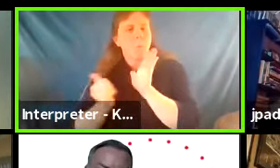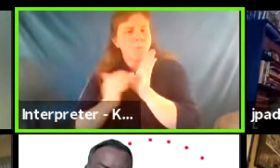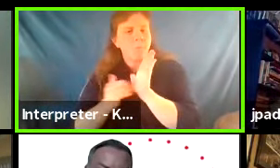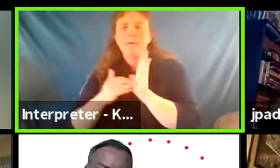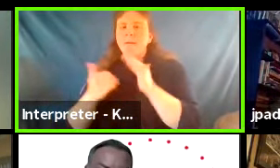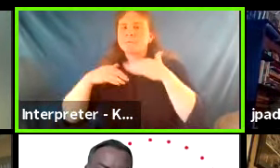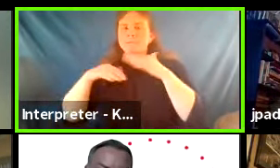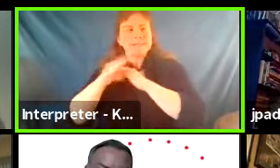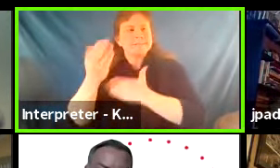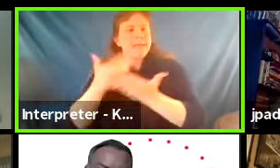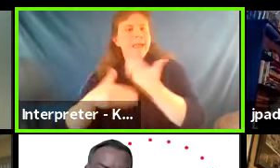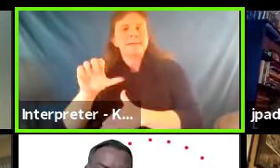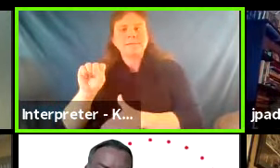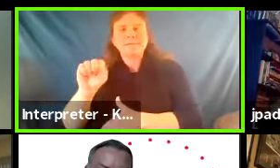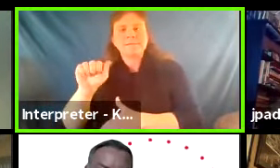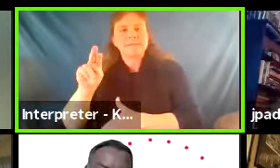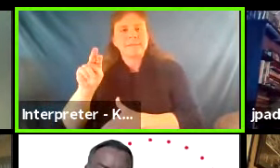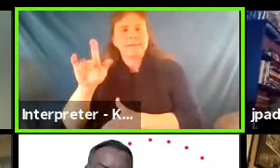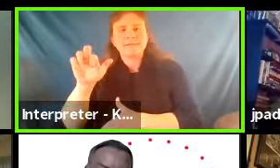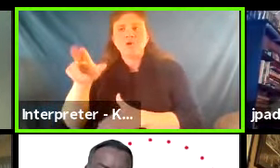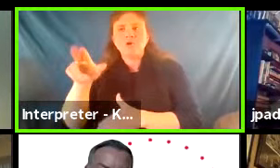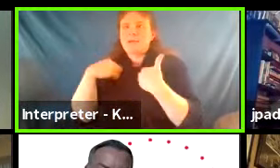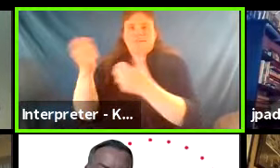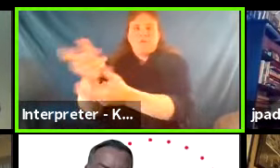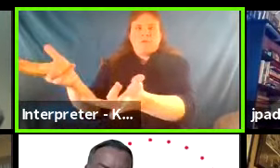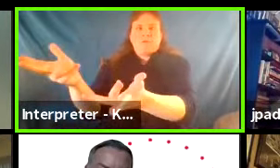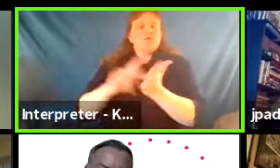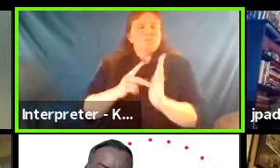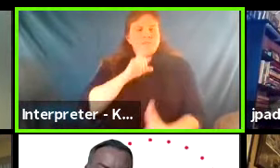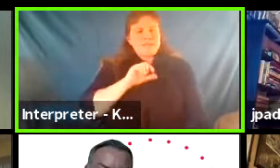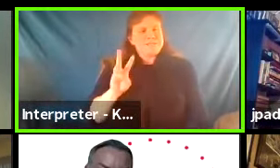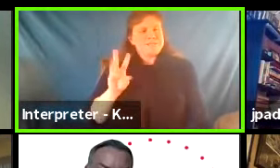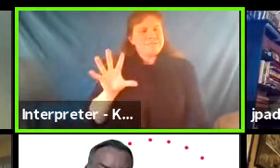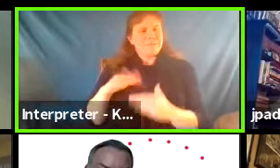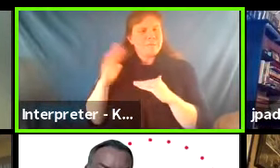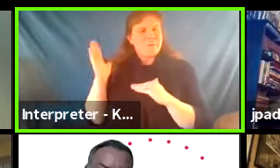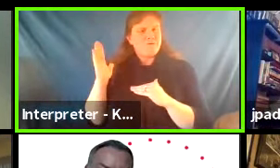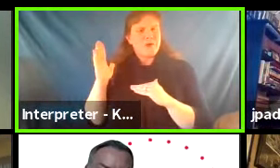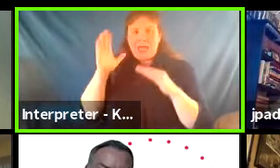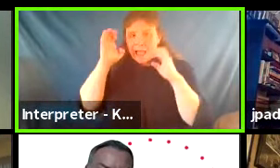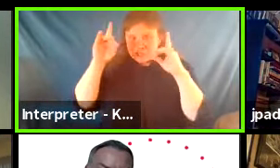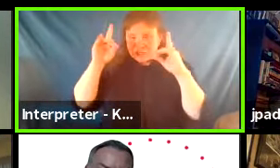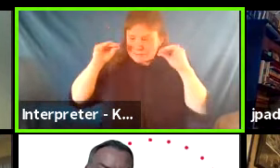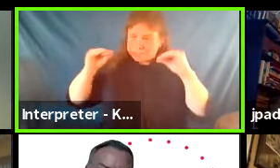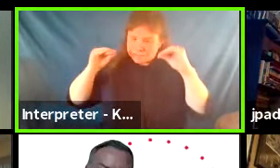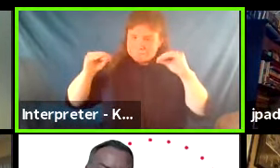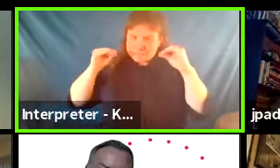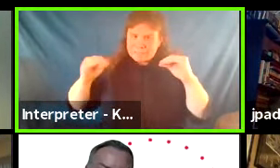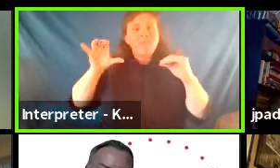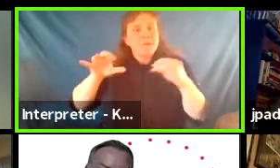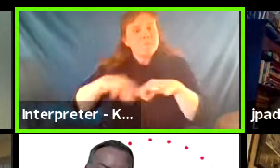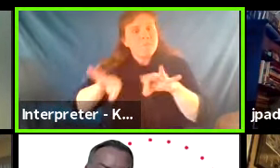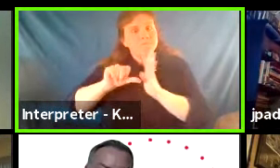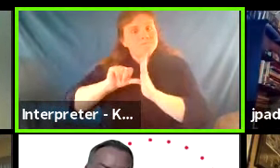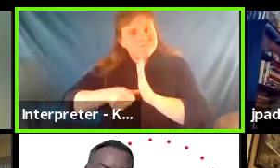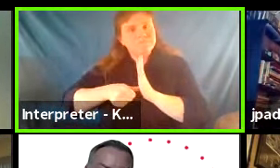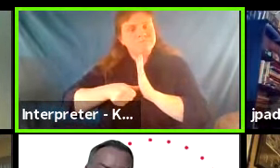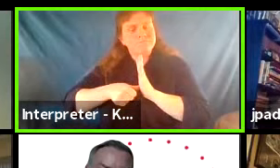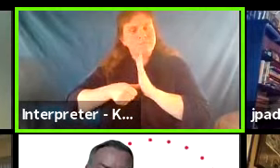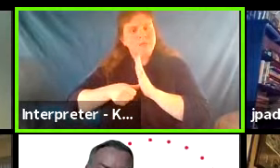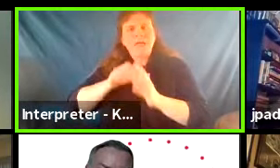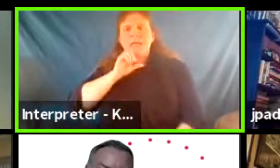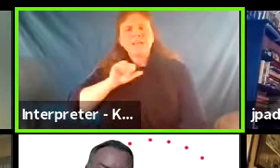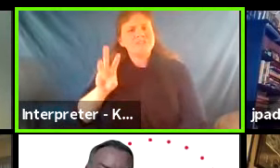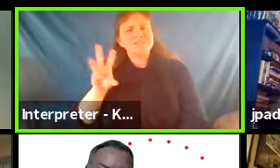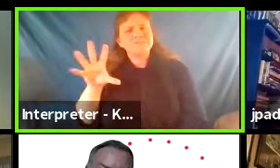everything. So 65 and older, education is key. Why are we having 65-year older, and why do we